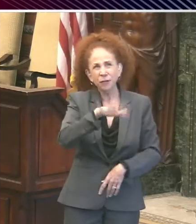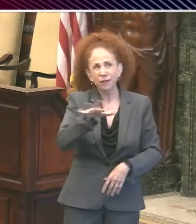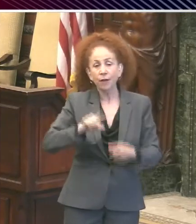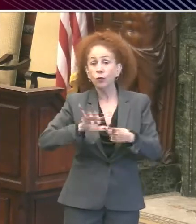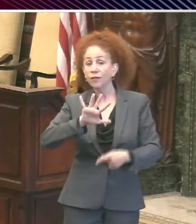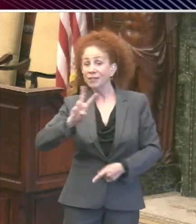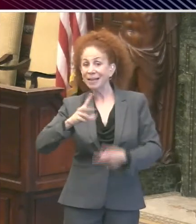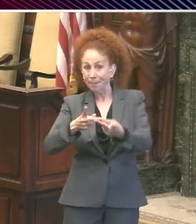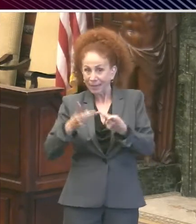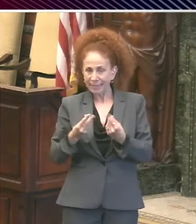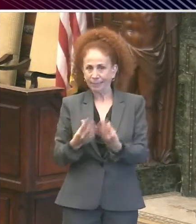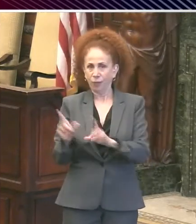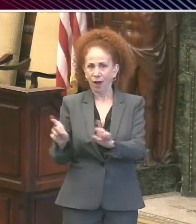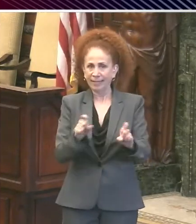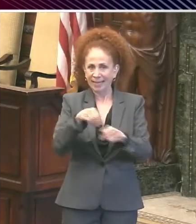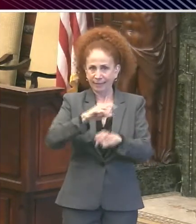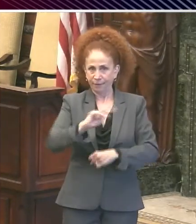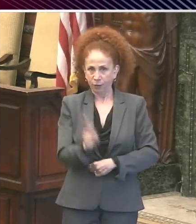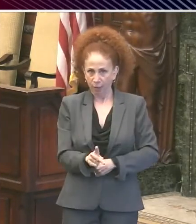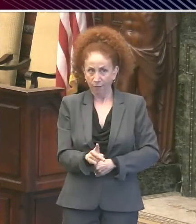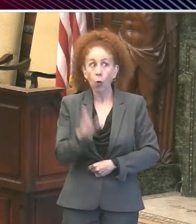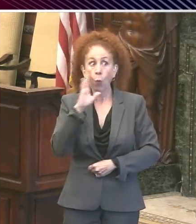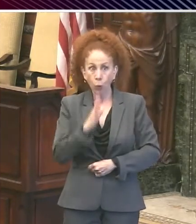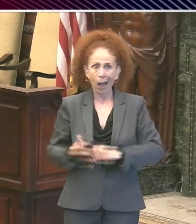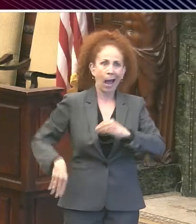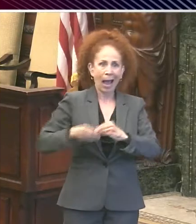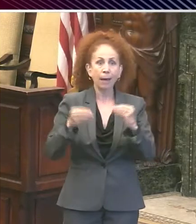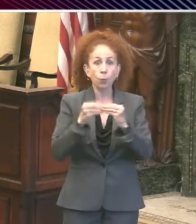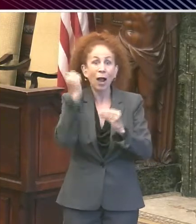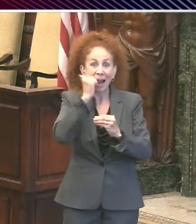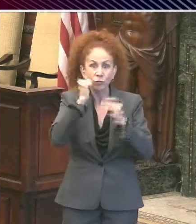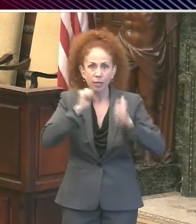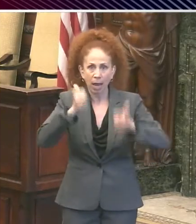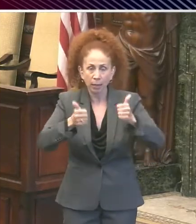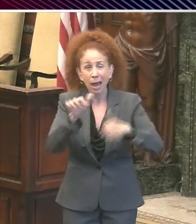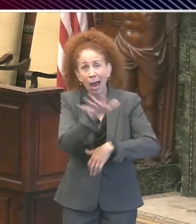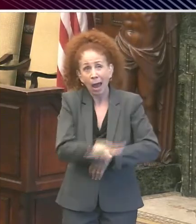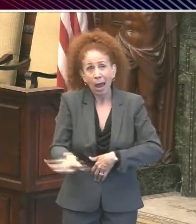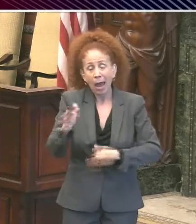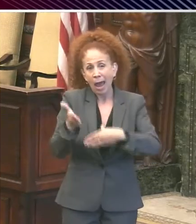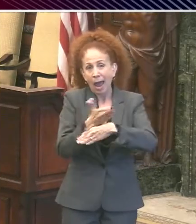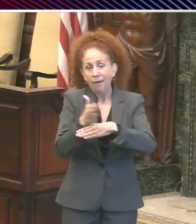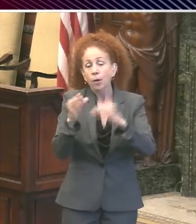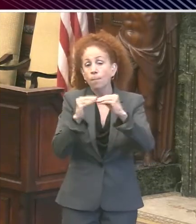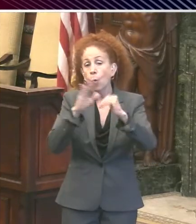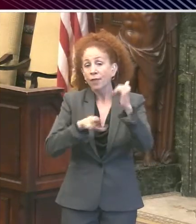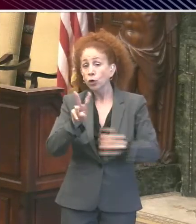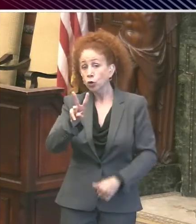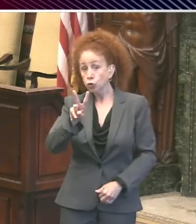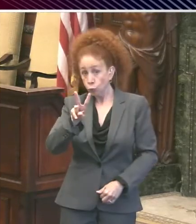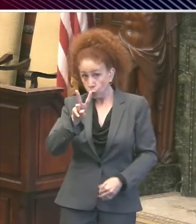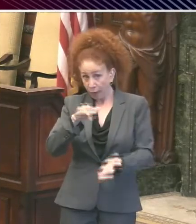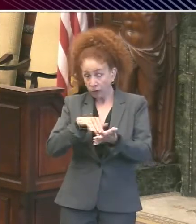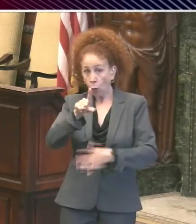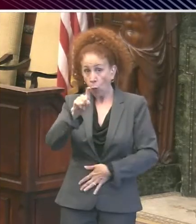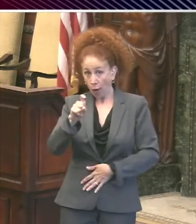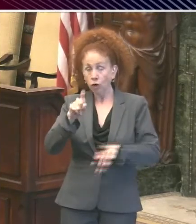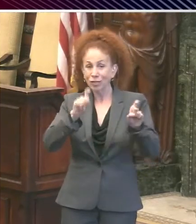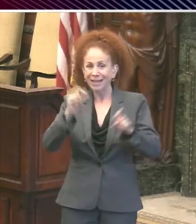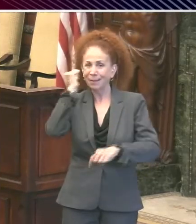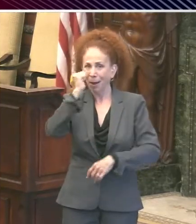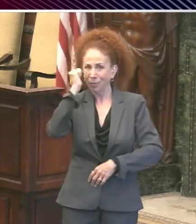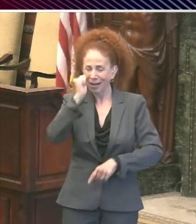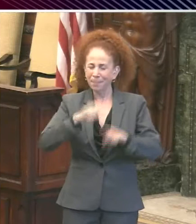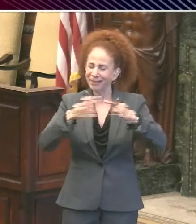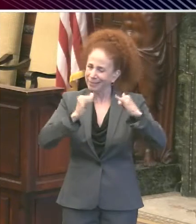least. We are increasing the number of tests we do per day. We're now averaging more than 2,500 tests per day. We're continuing to